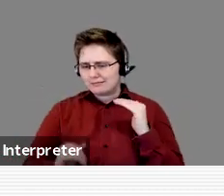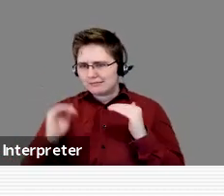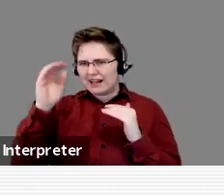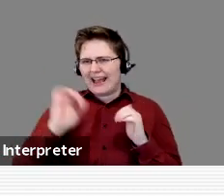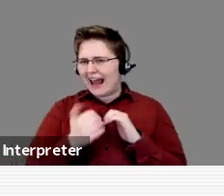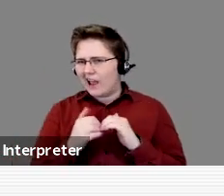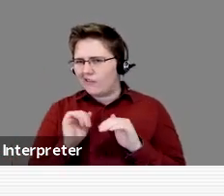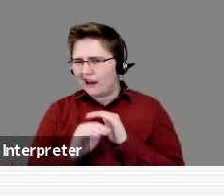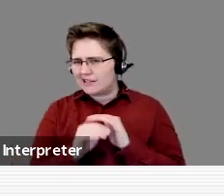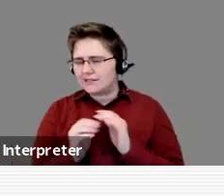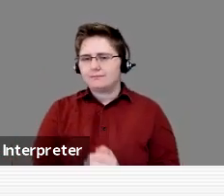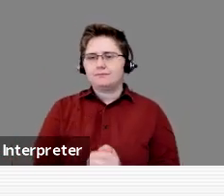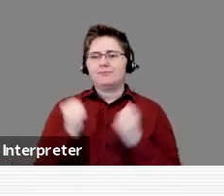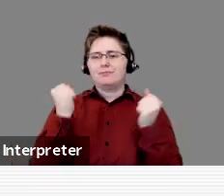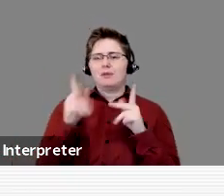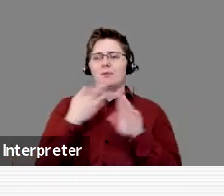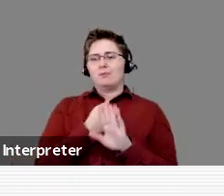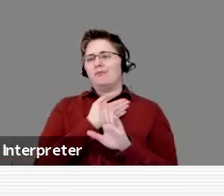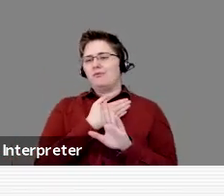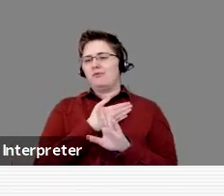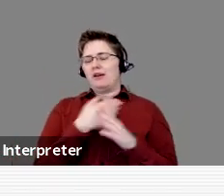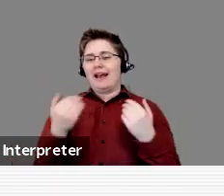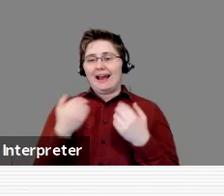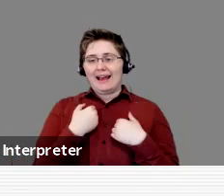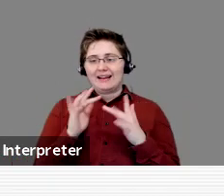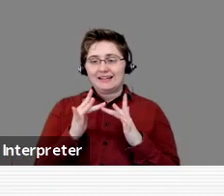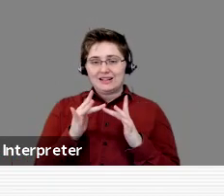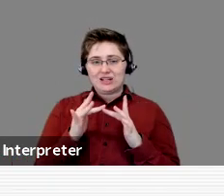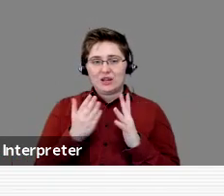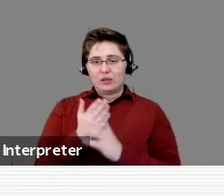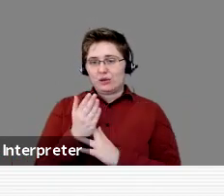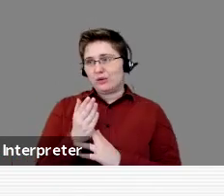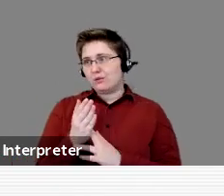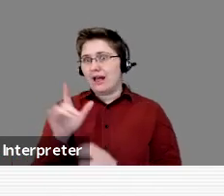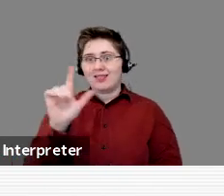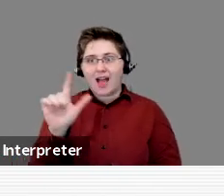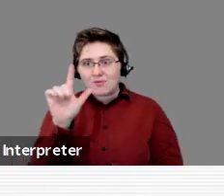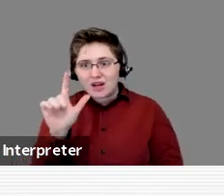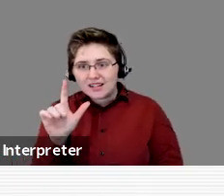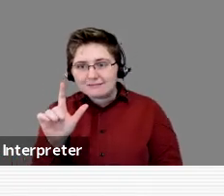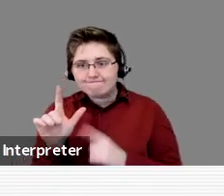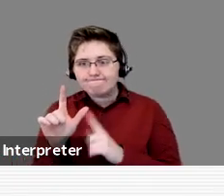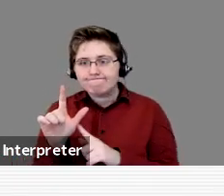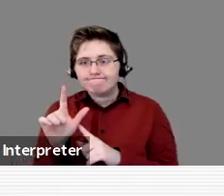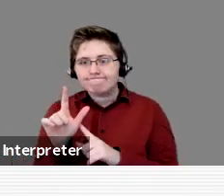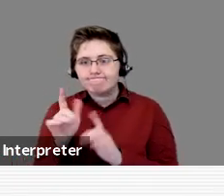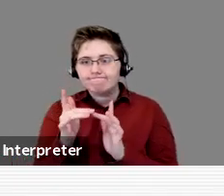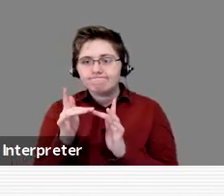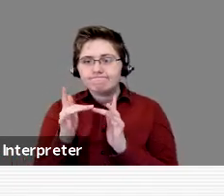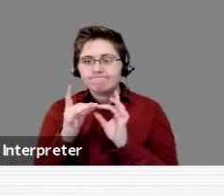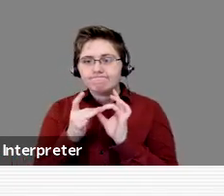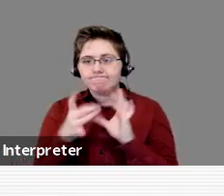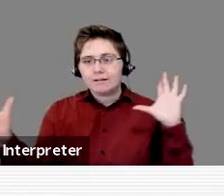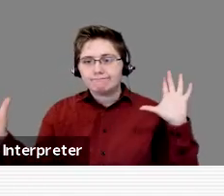how. A lot of people who were previously existing by having access to the internet through, say, a library, now have completely lost